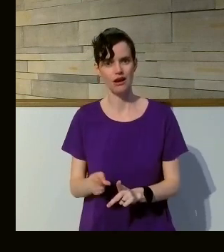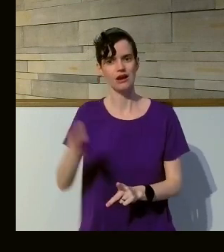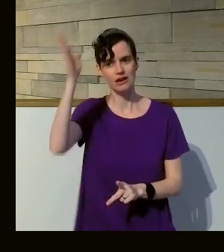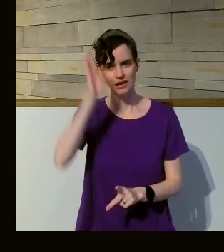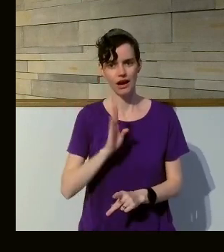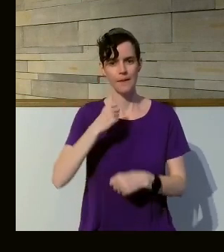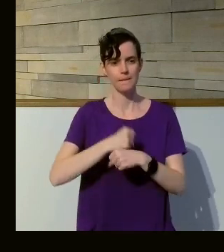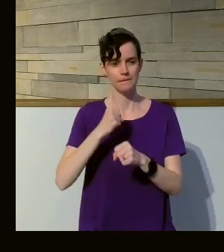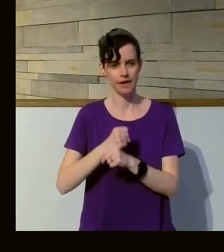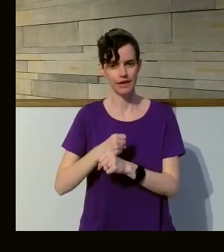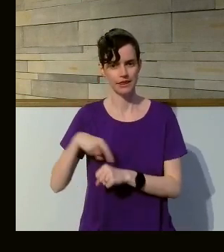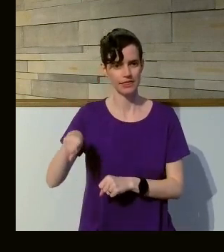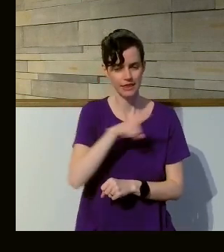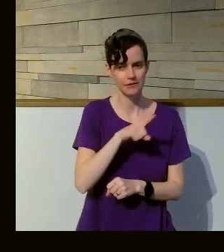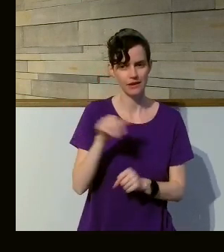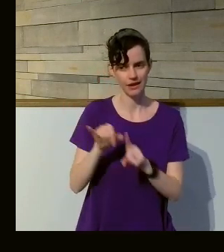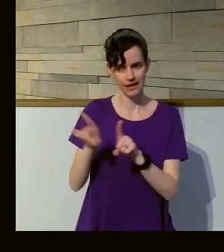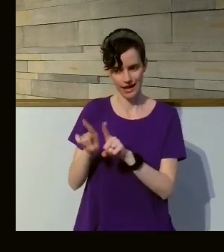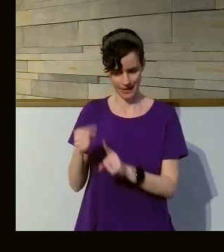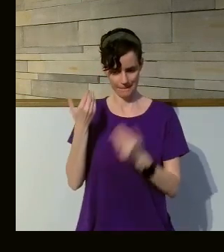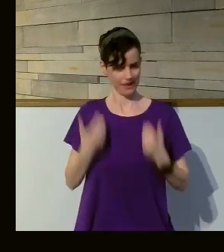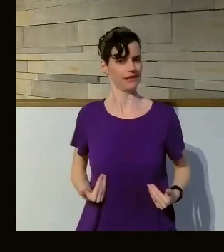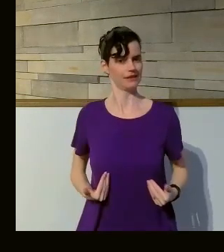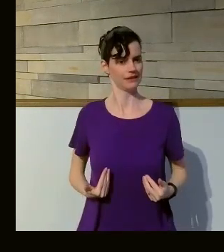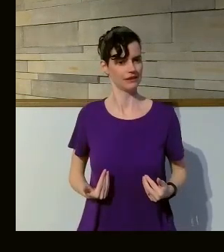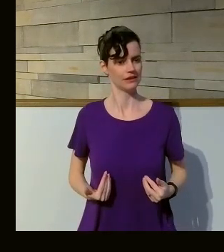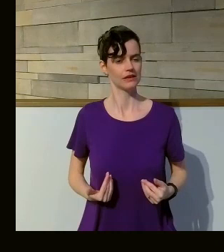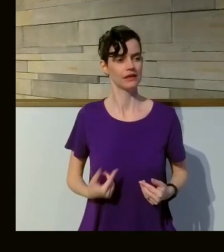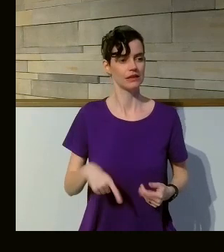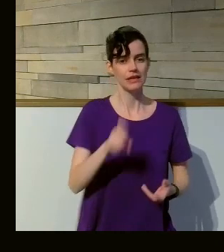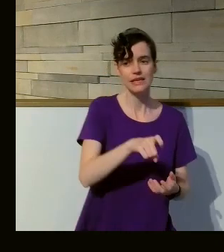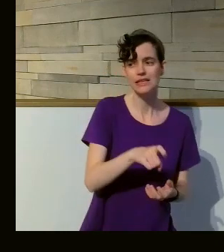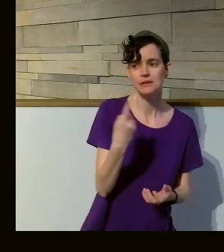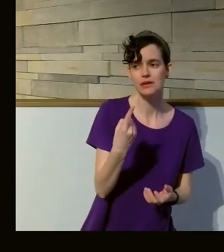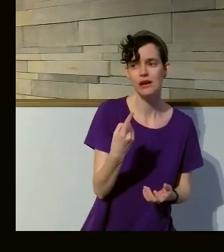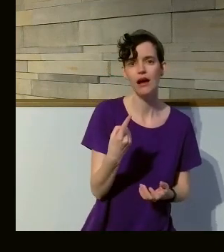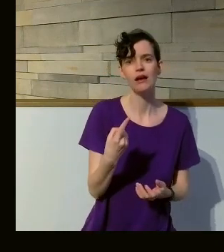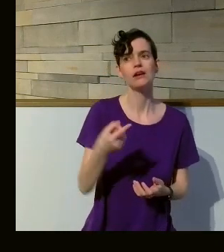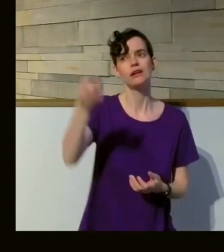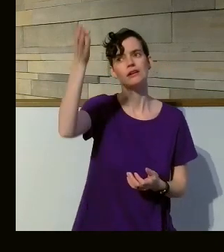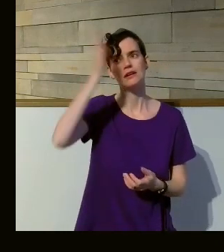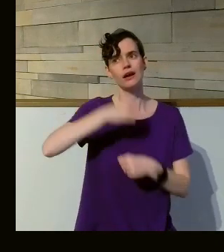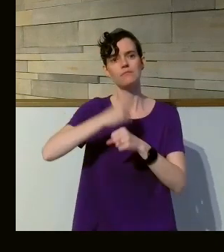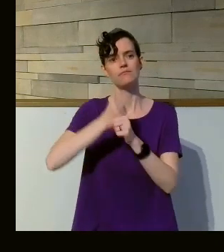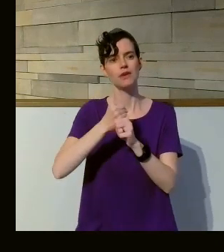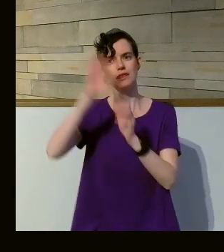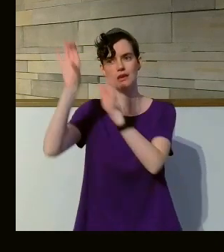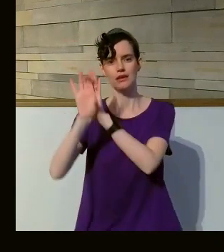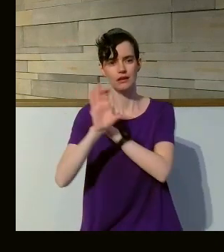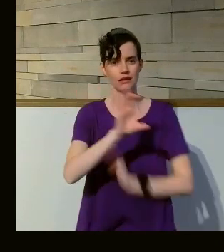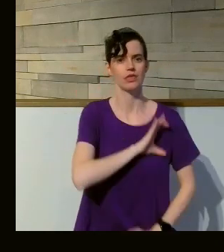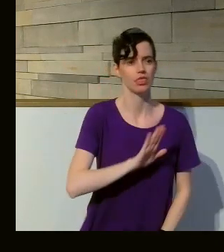in the image of God, just like you and I are. And so that those who are in need, yes, they're made in the image of God, and I'm going to treat the image of